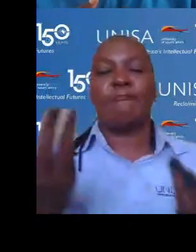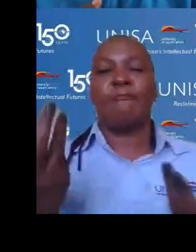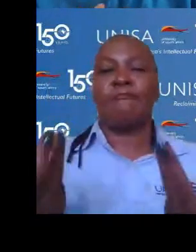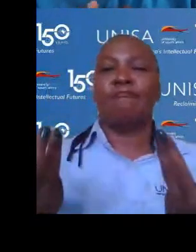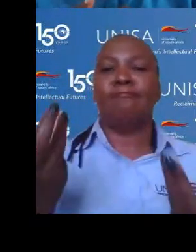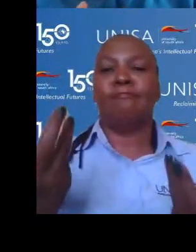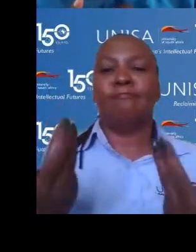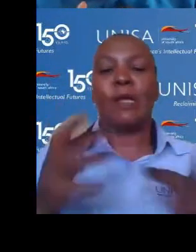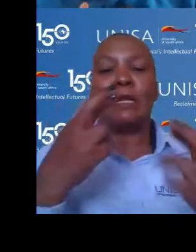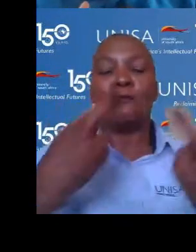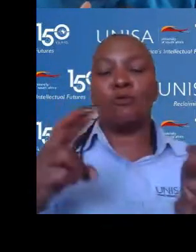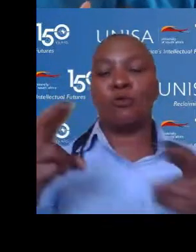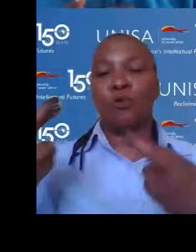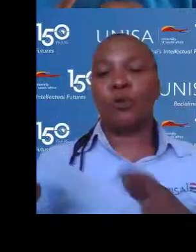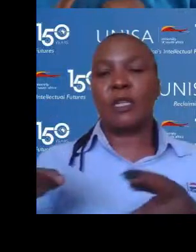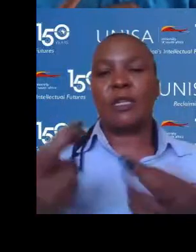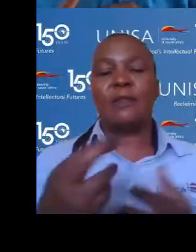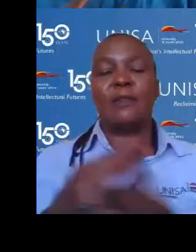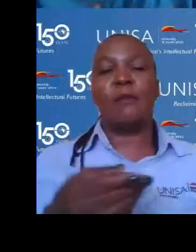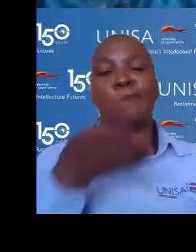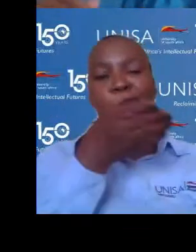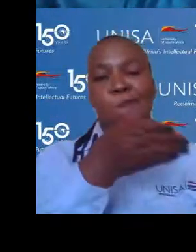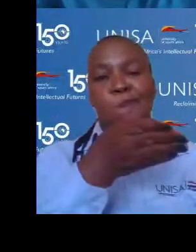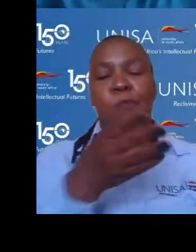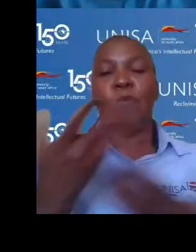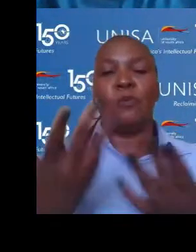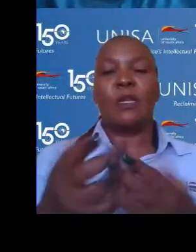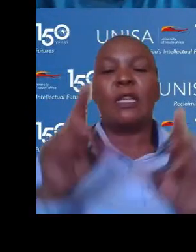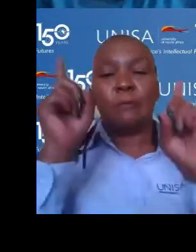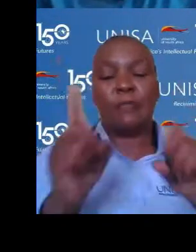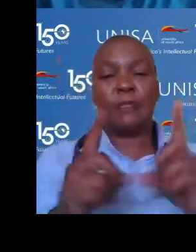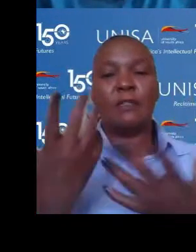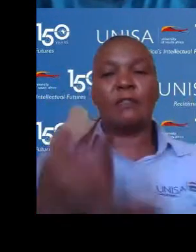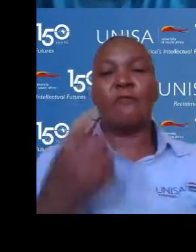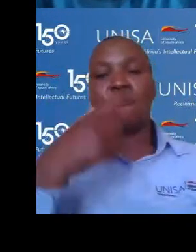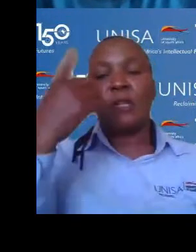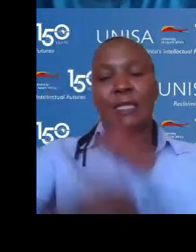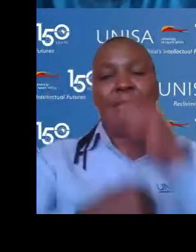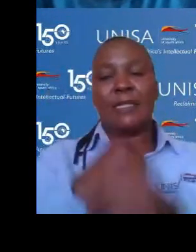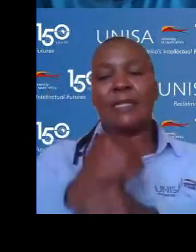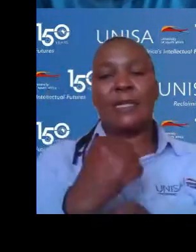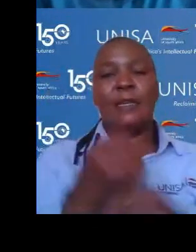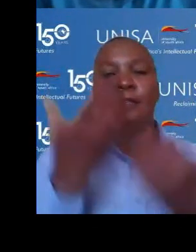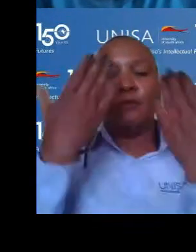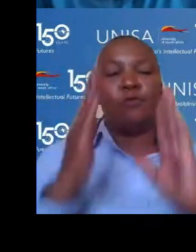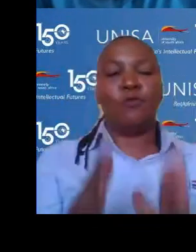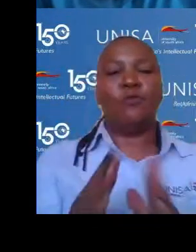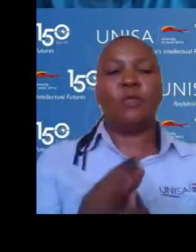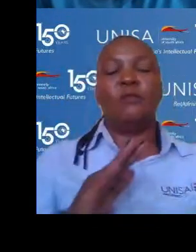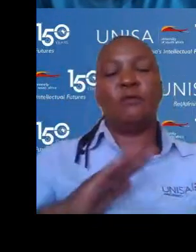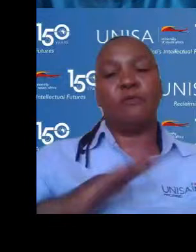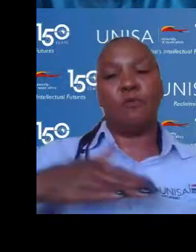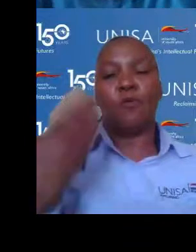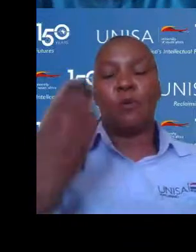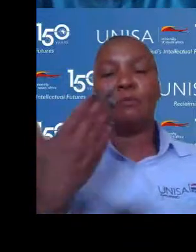resources also reside here specifically for first year students. If you want